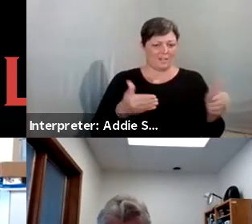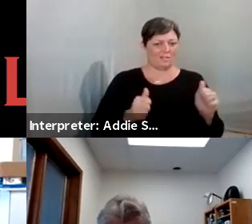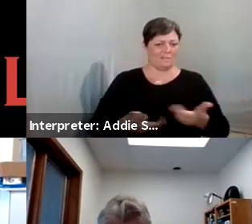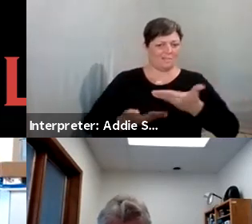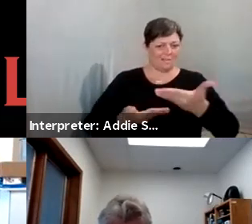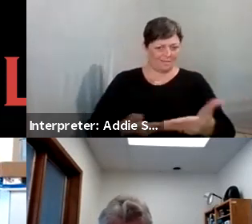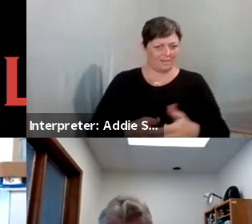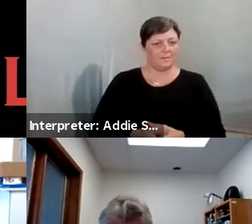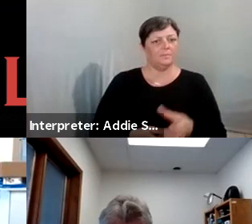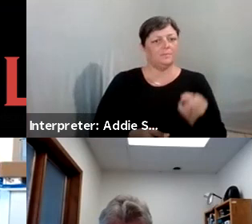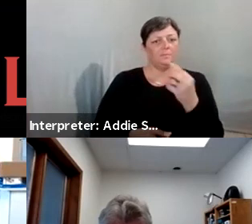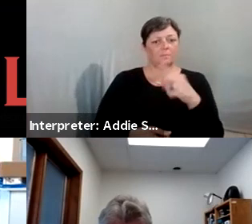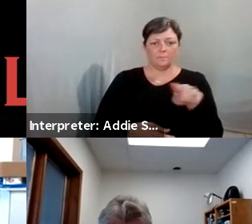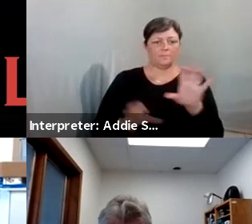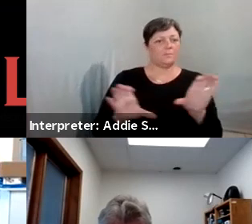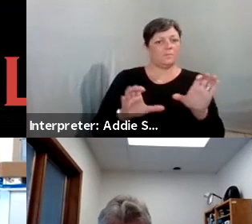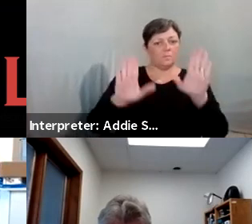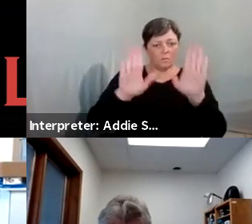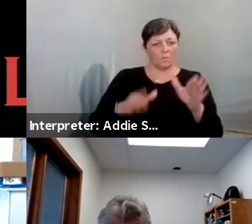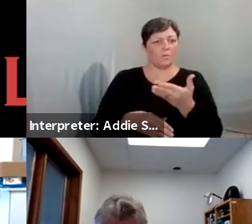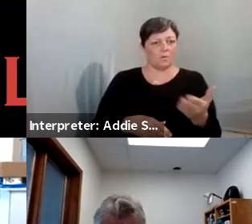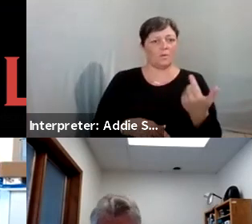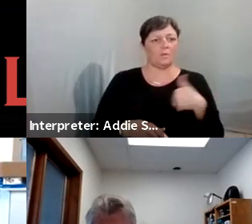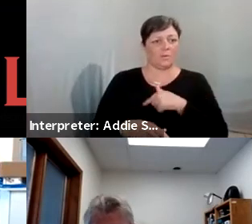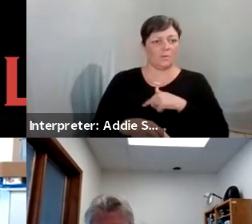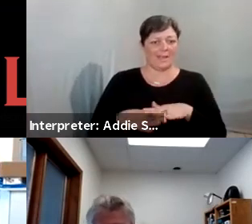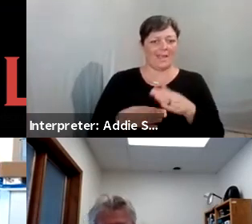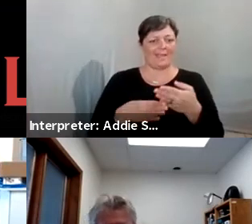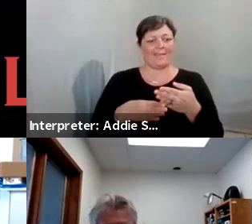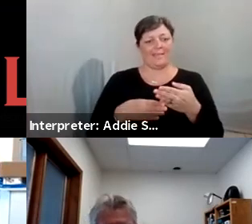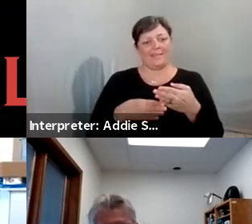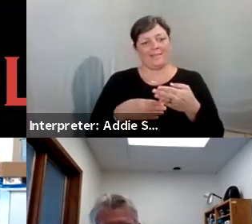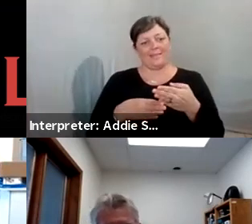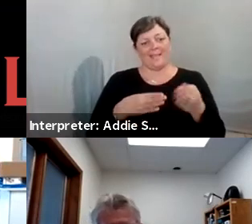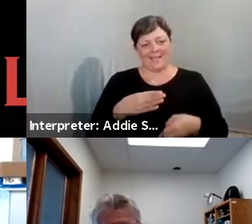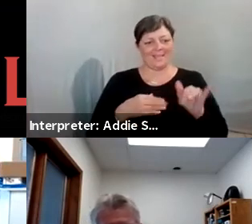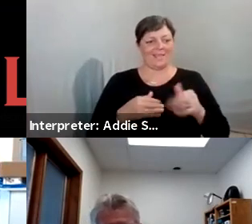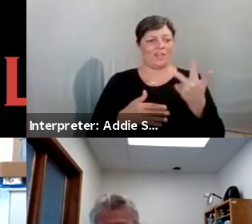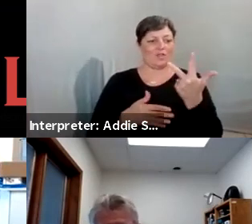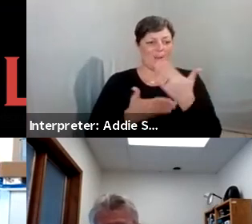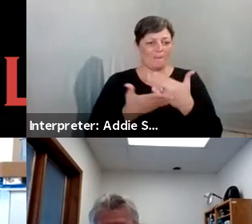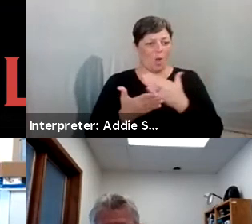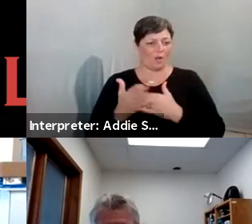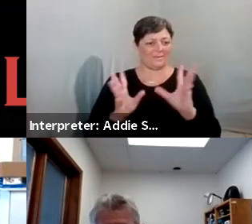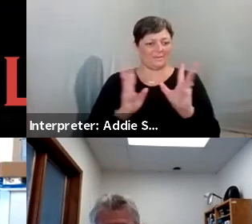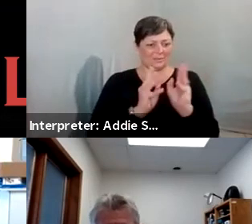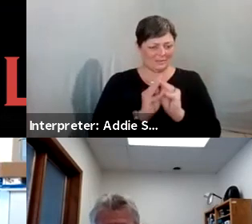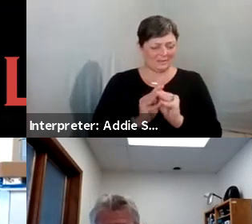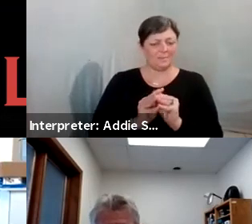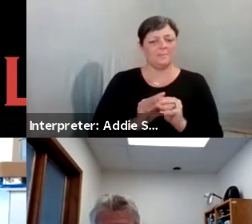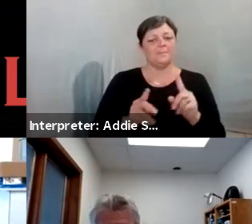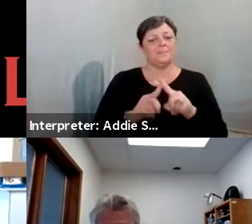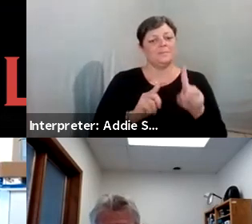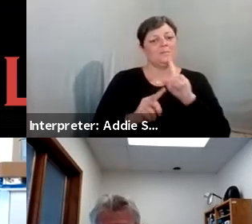So you all are doing wonderful things. I know that we're at end of the 3-part series. This has